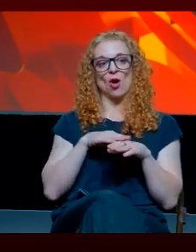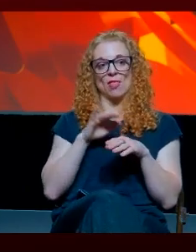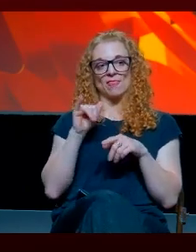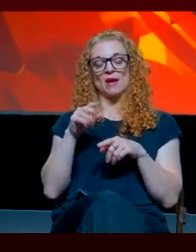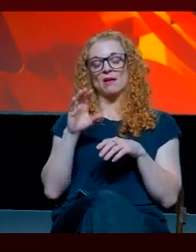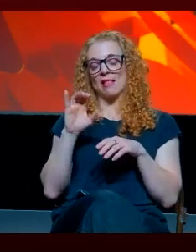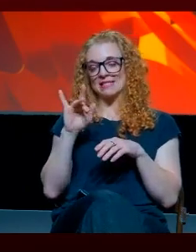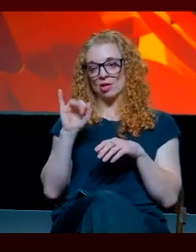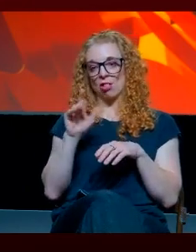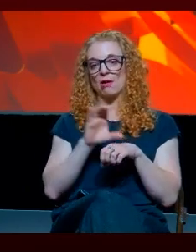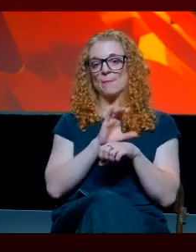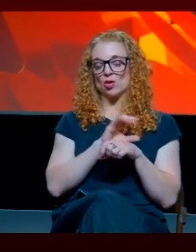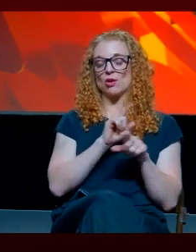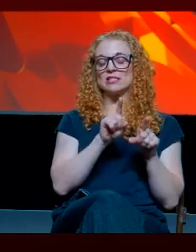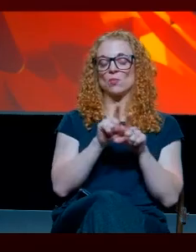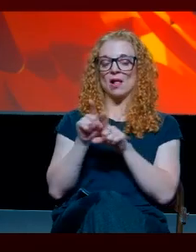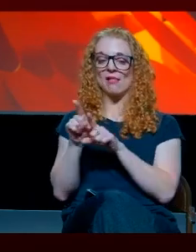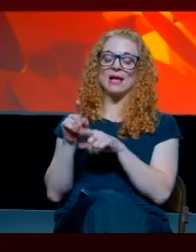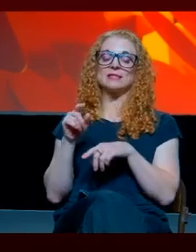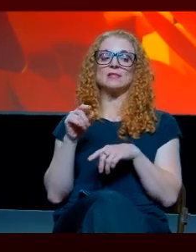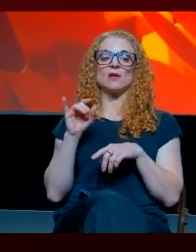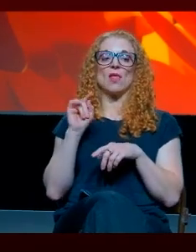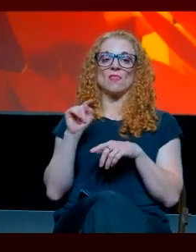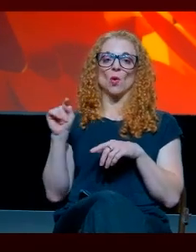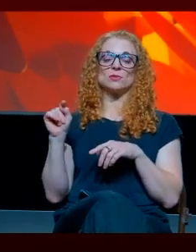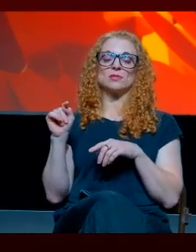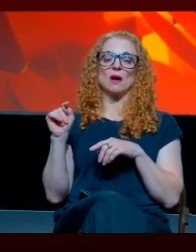computer, as well as those